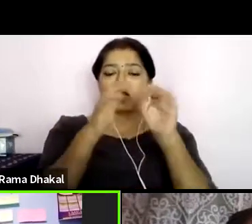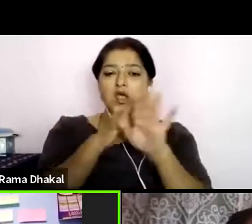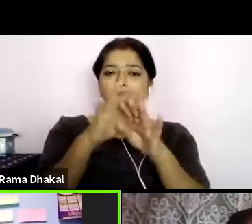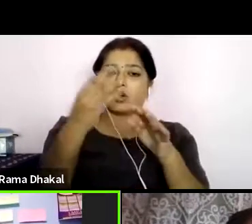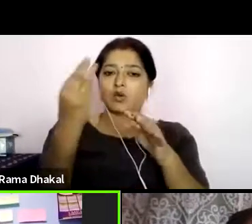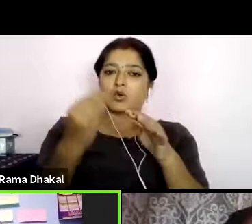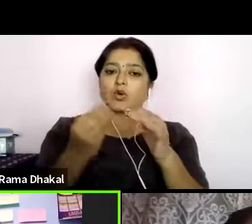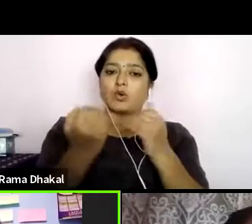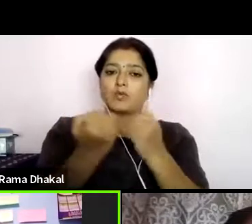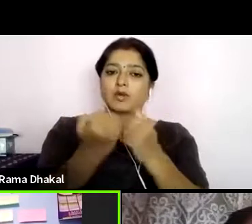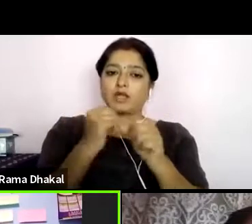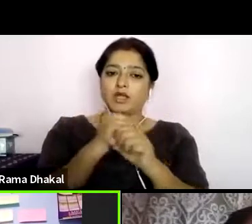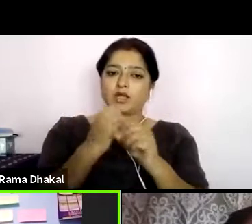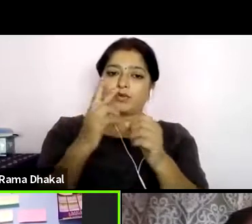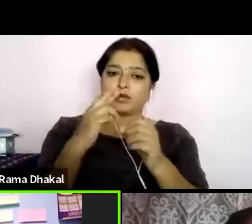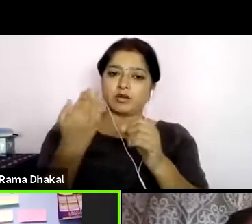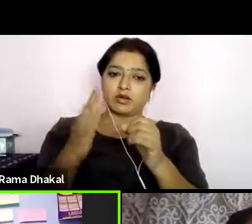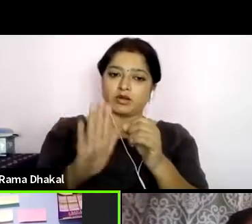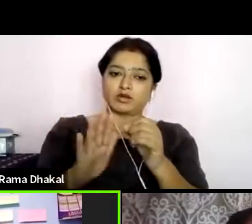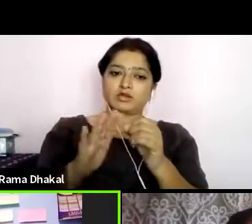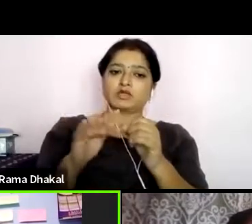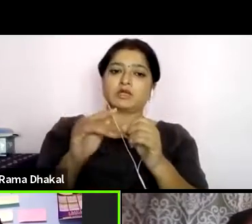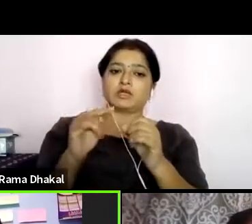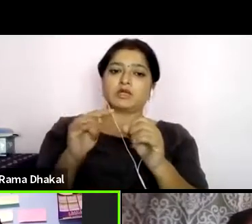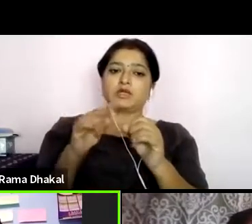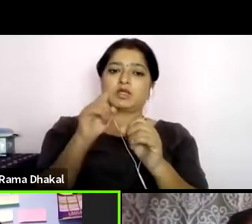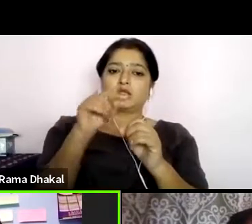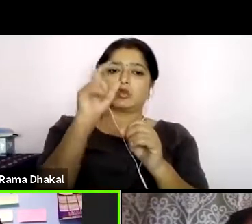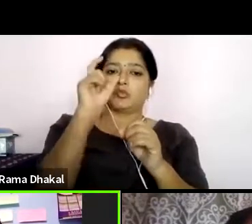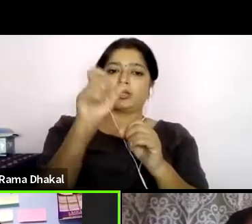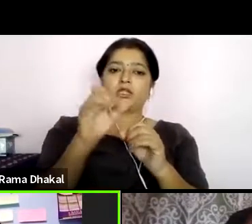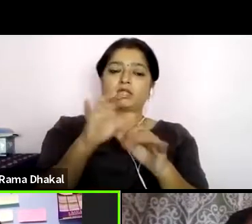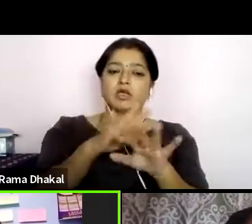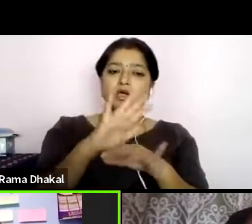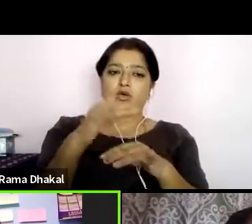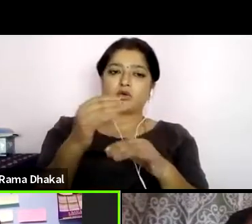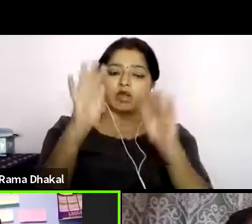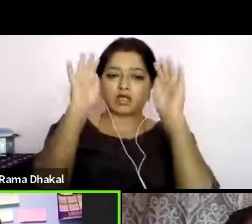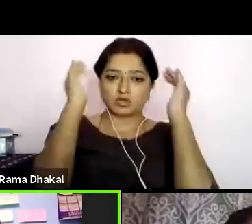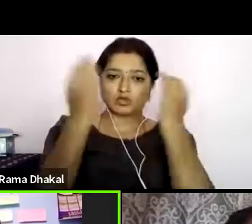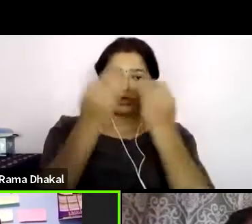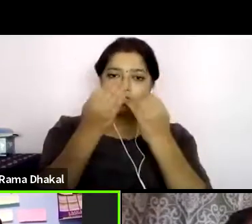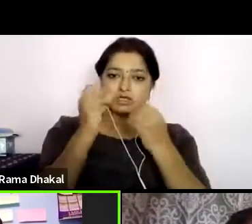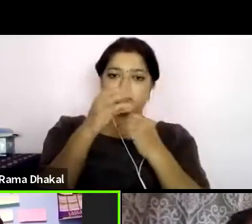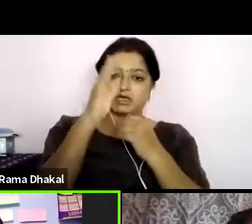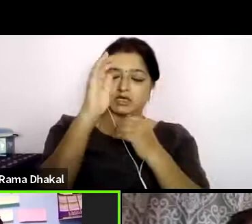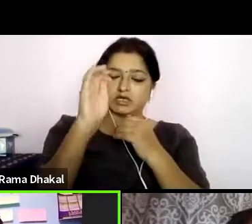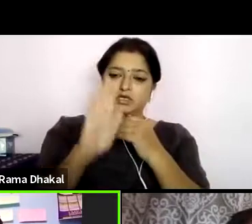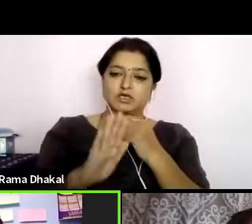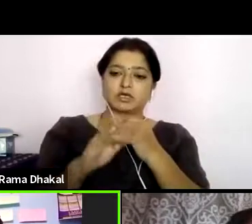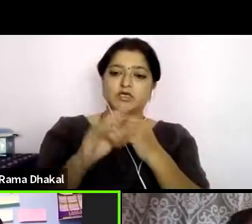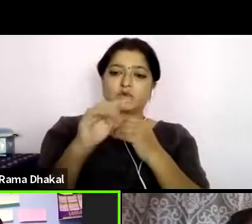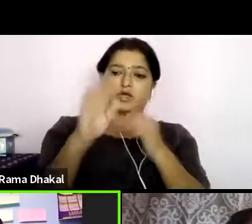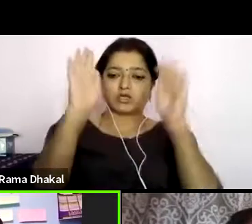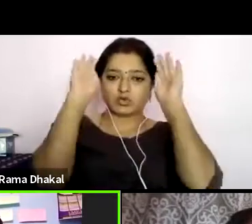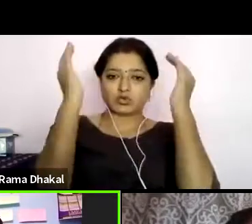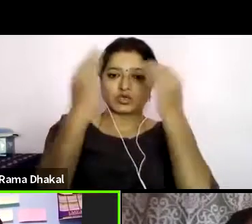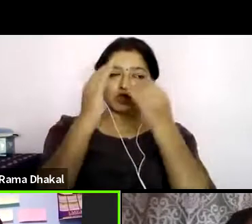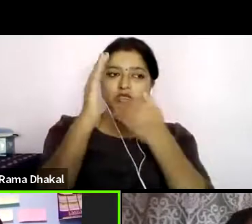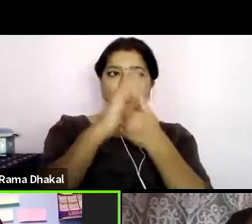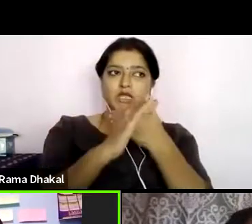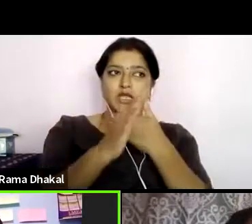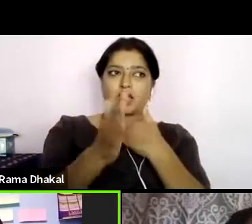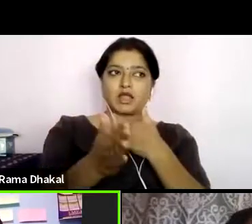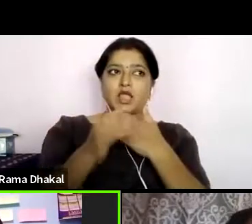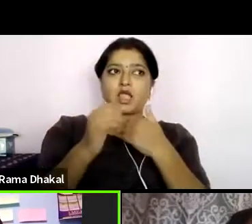and security in our own context as organizations that are concerned for human growth and human improvement.